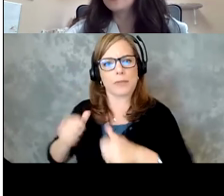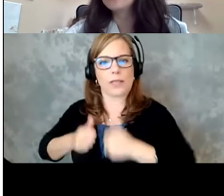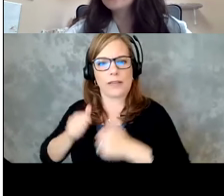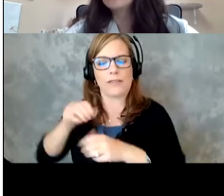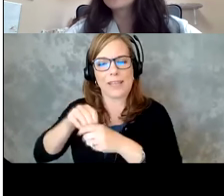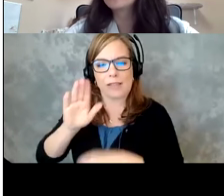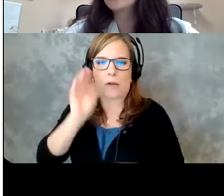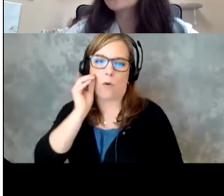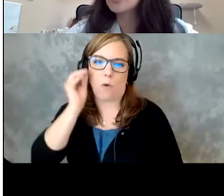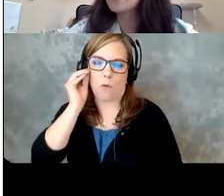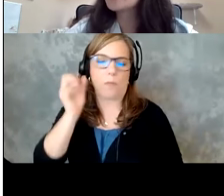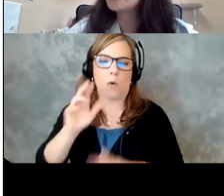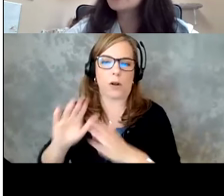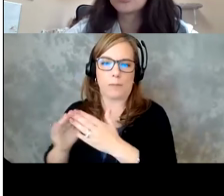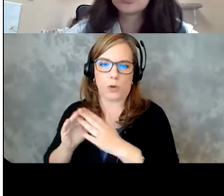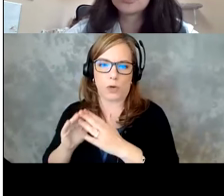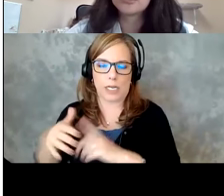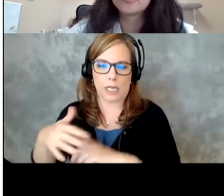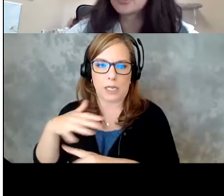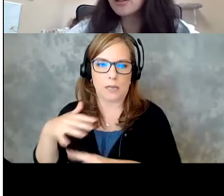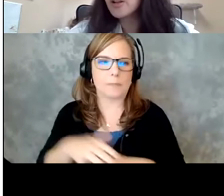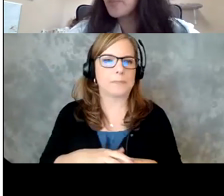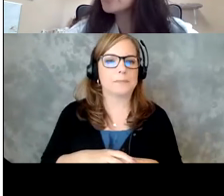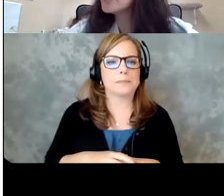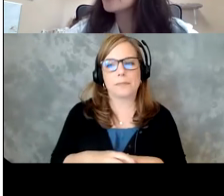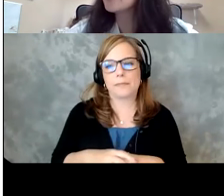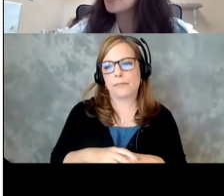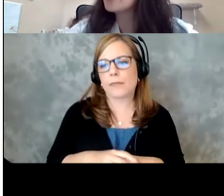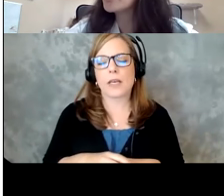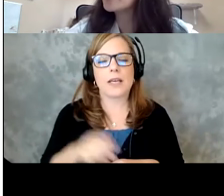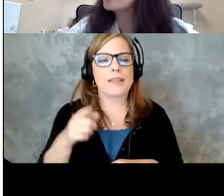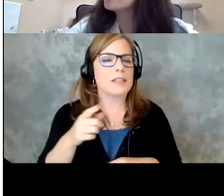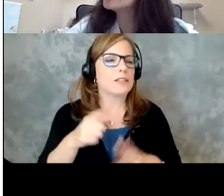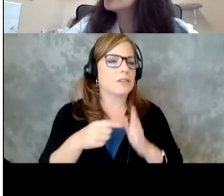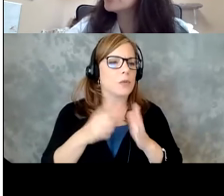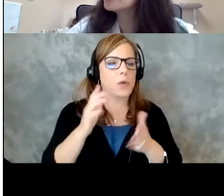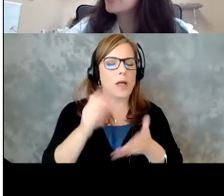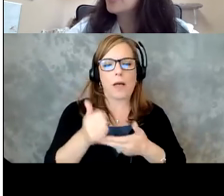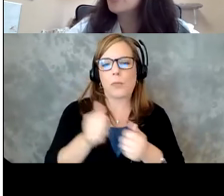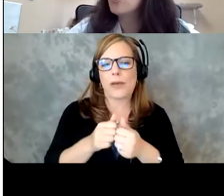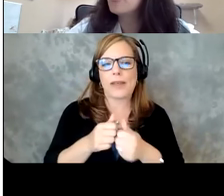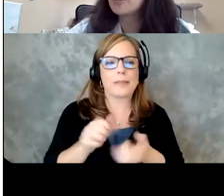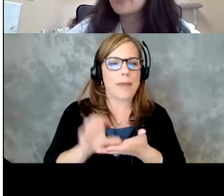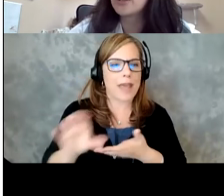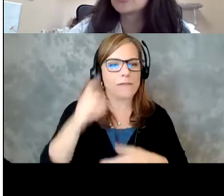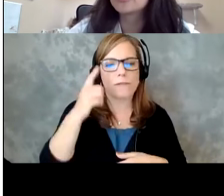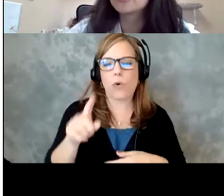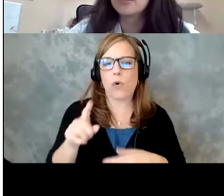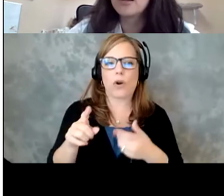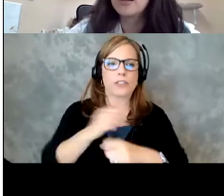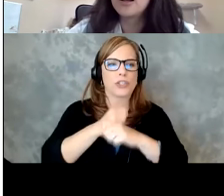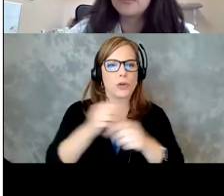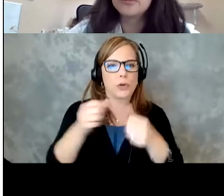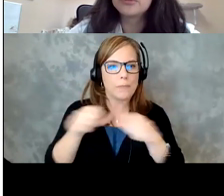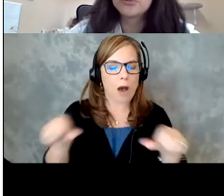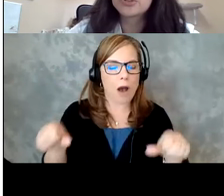cover non-recurring setup expenses such as security deposits for first month utilities and home